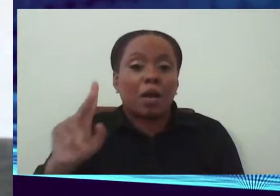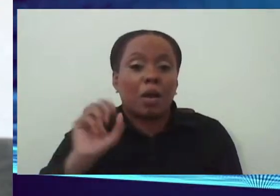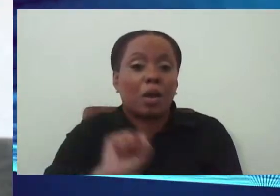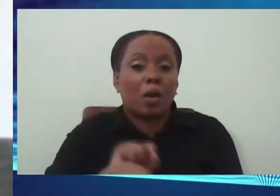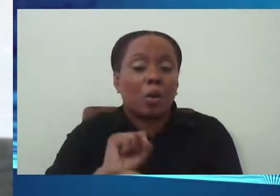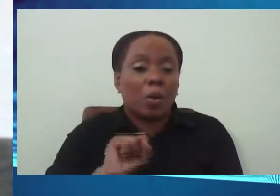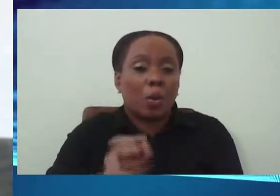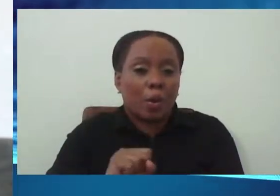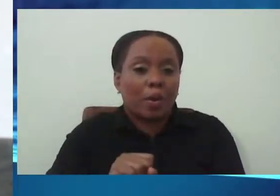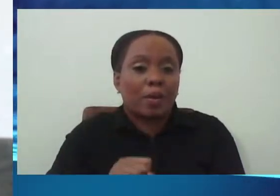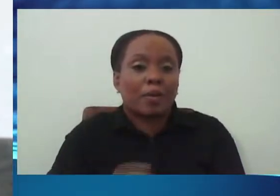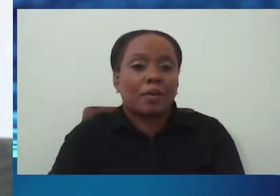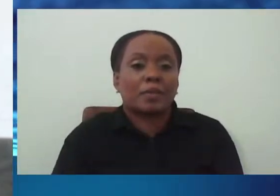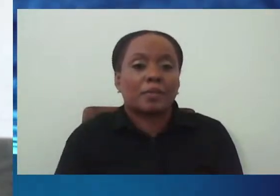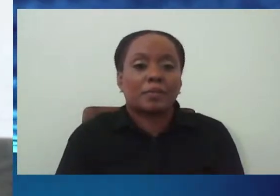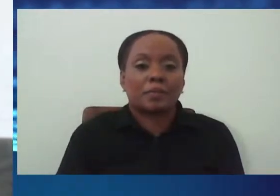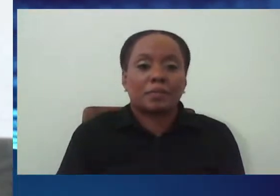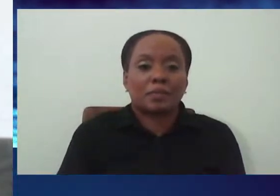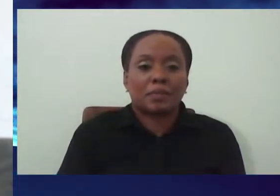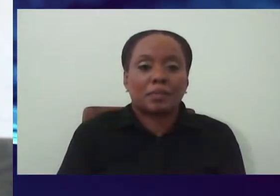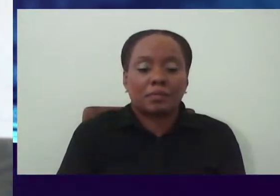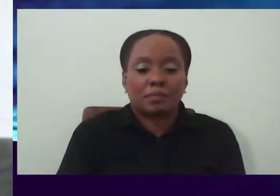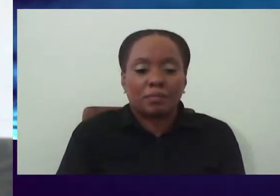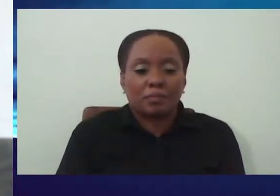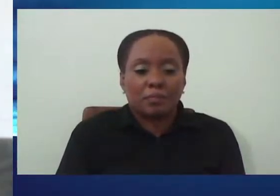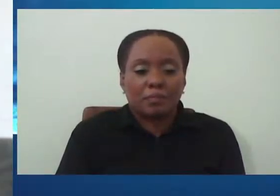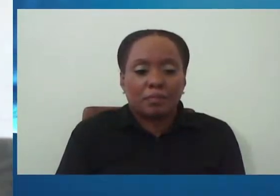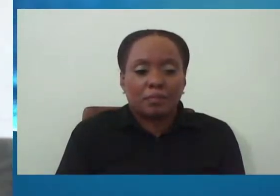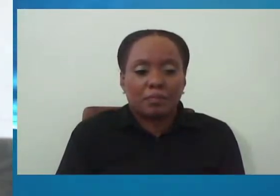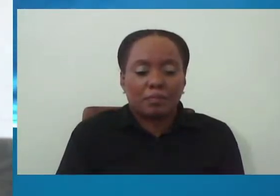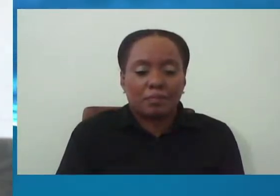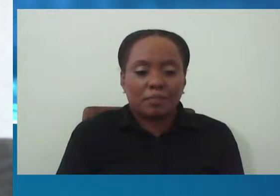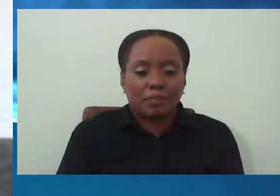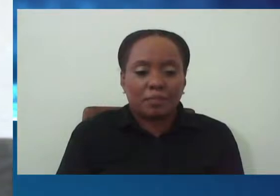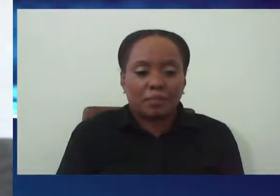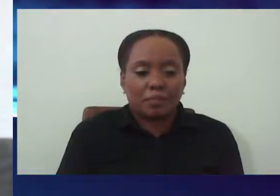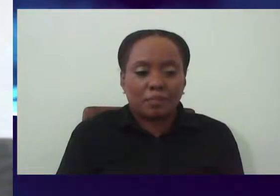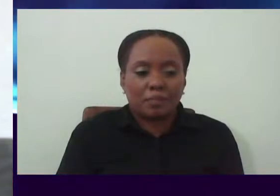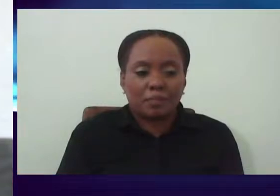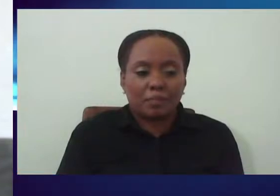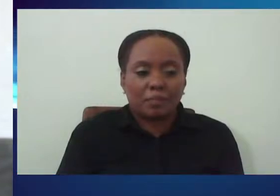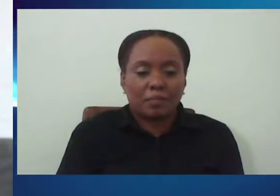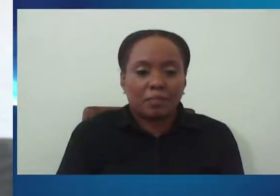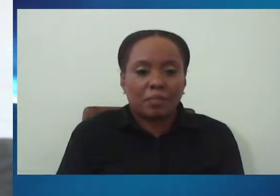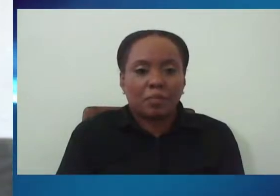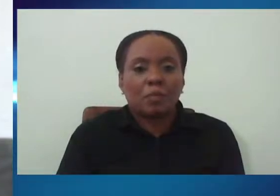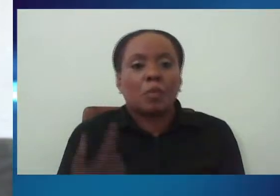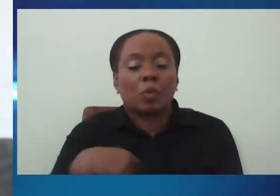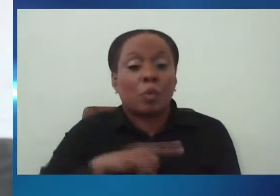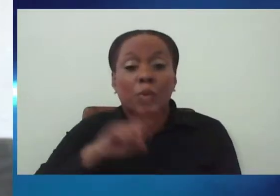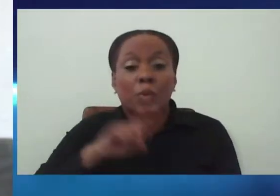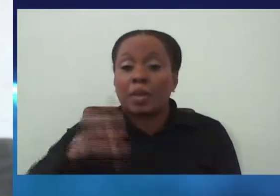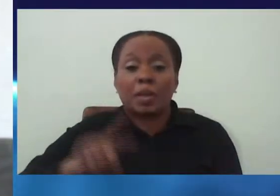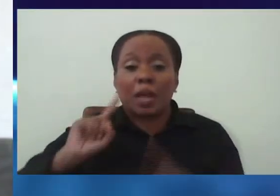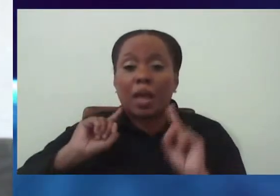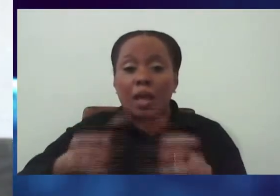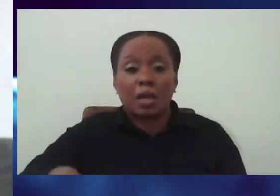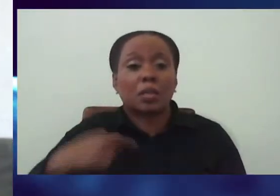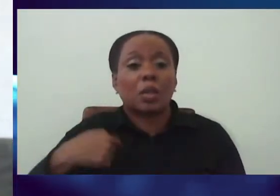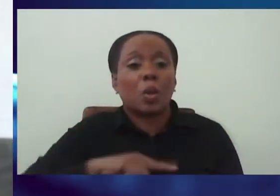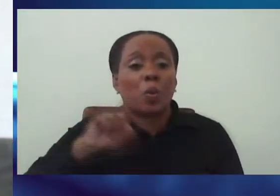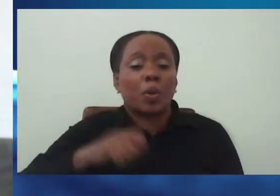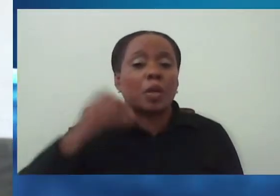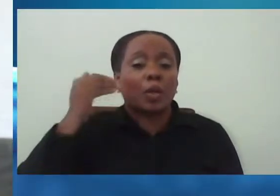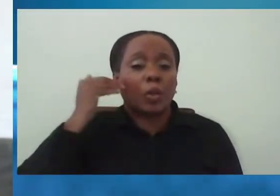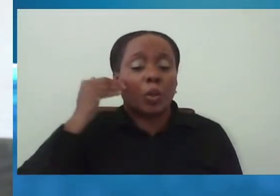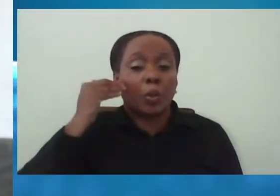2 people are calling and asking for their working children, and we need an answer. Thank you in